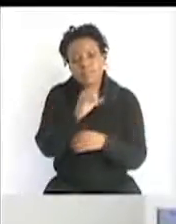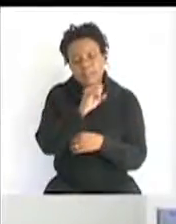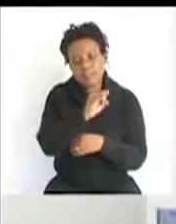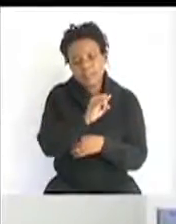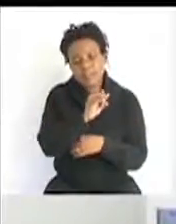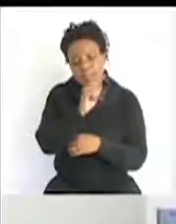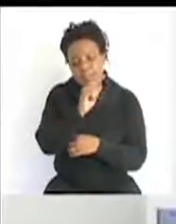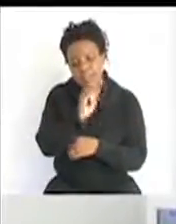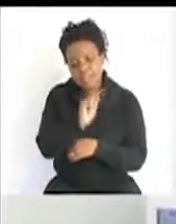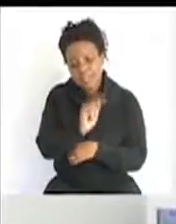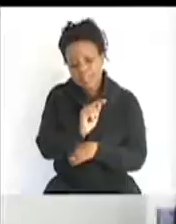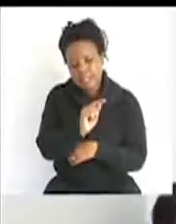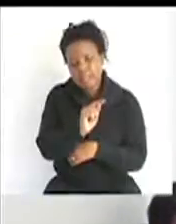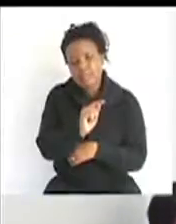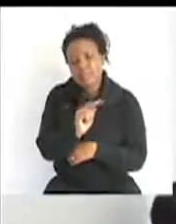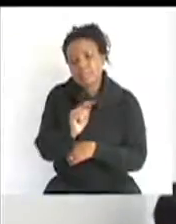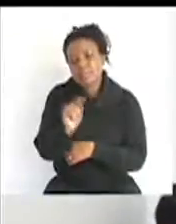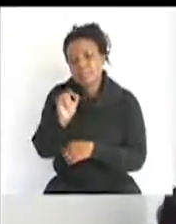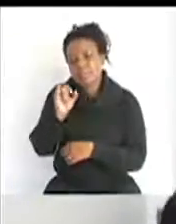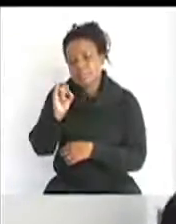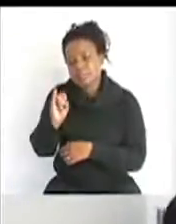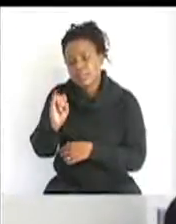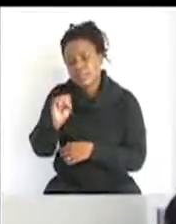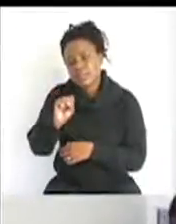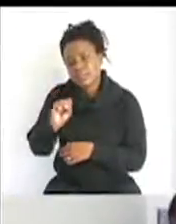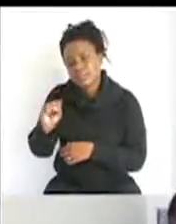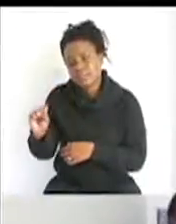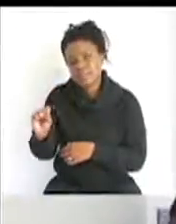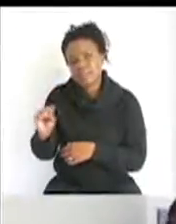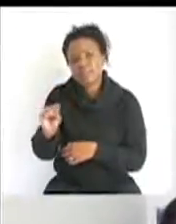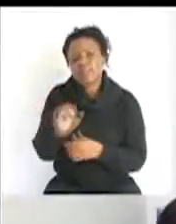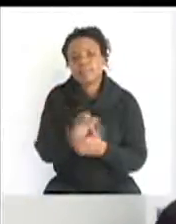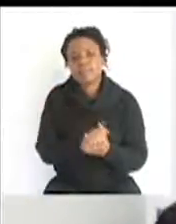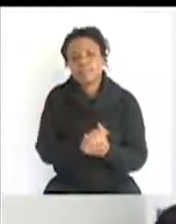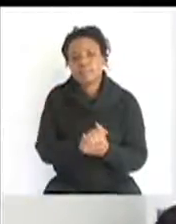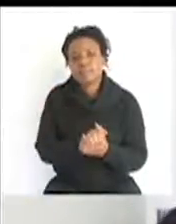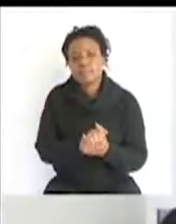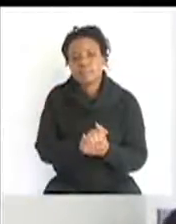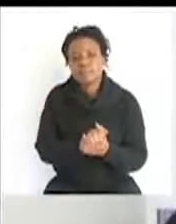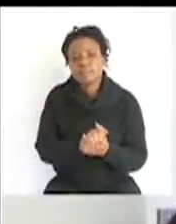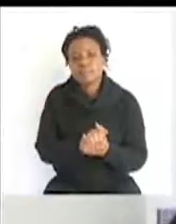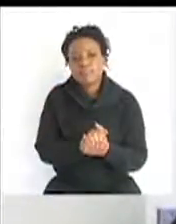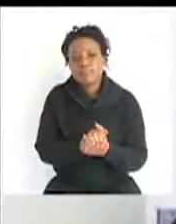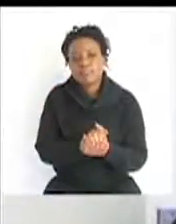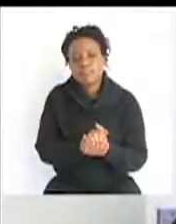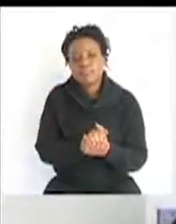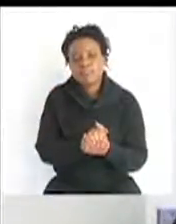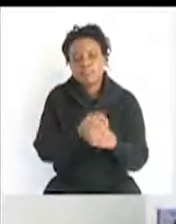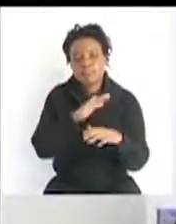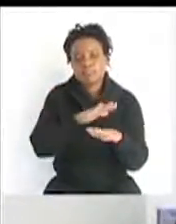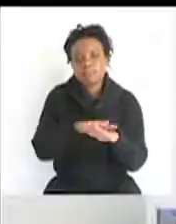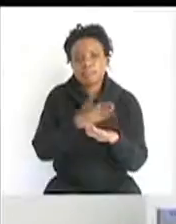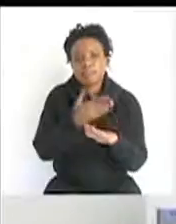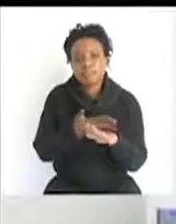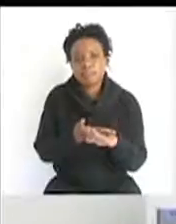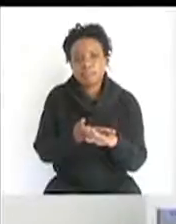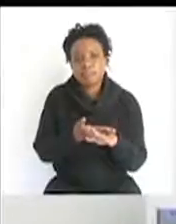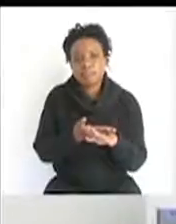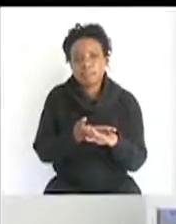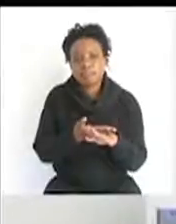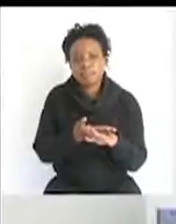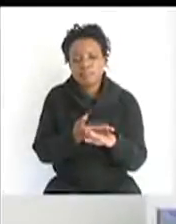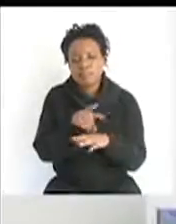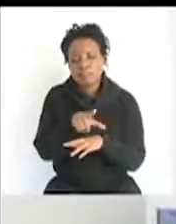is. And this one, like I said, it says the